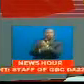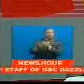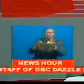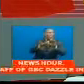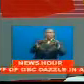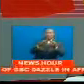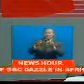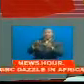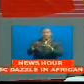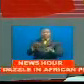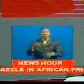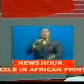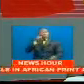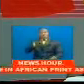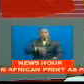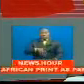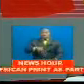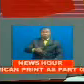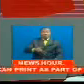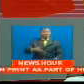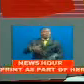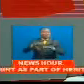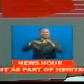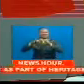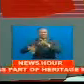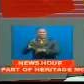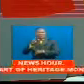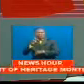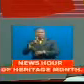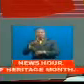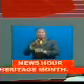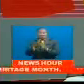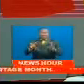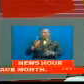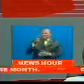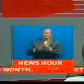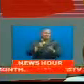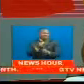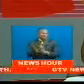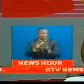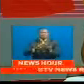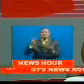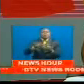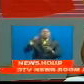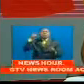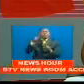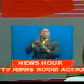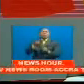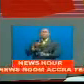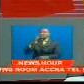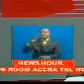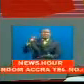poor households, pregnant women and children under 12 months for a period of 3 years. The program is targeting at